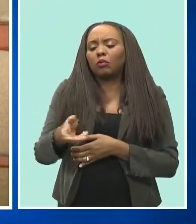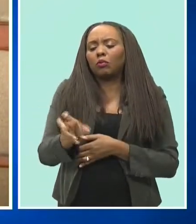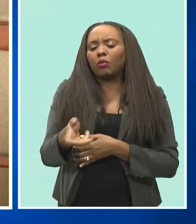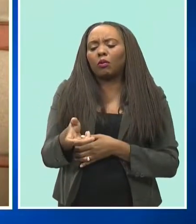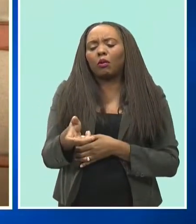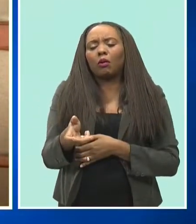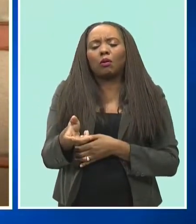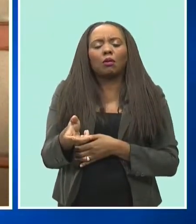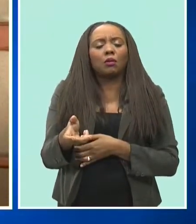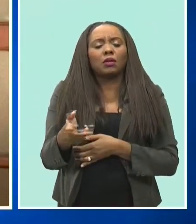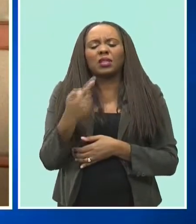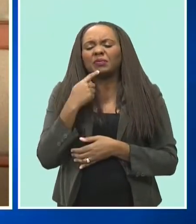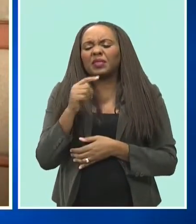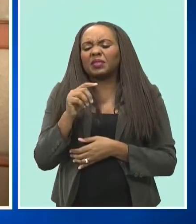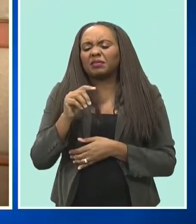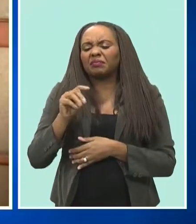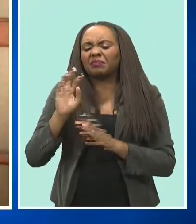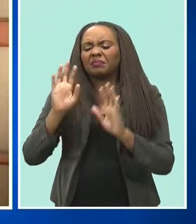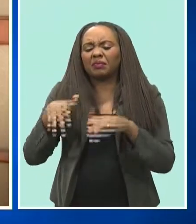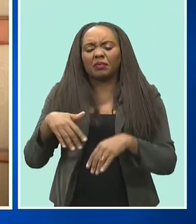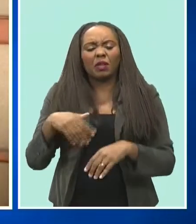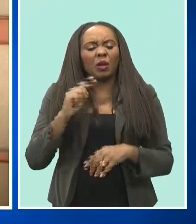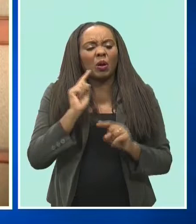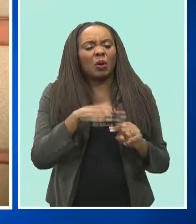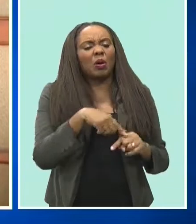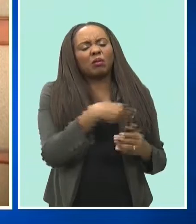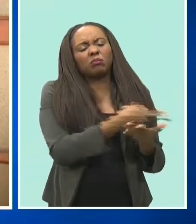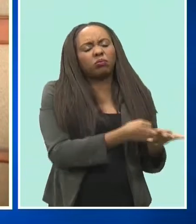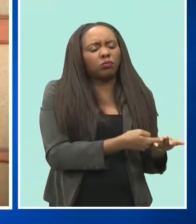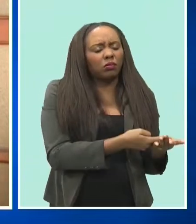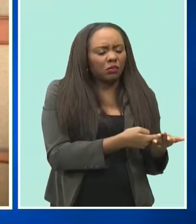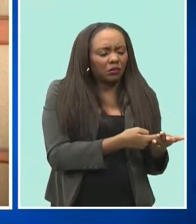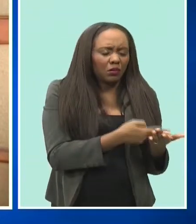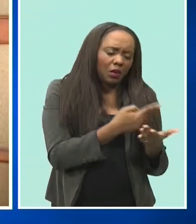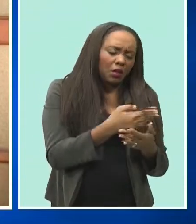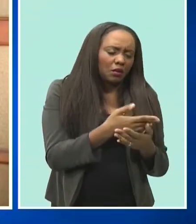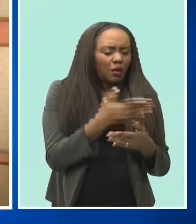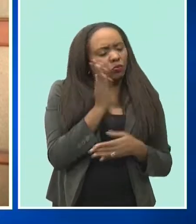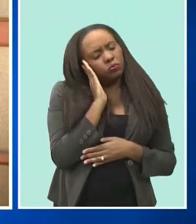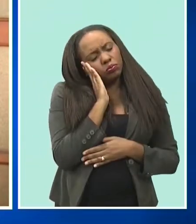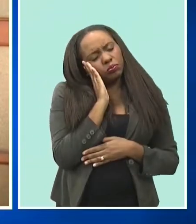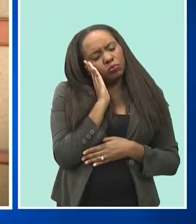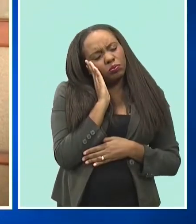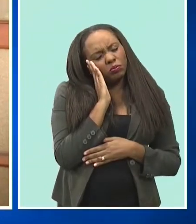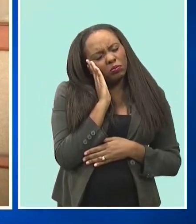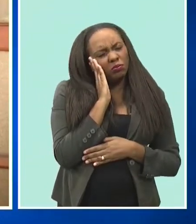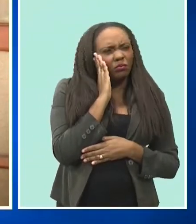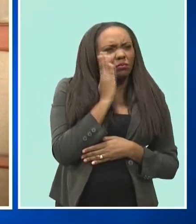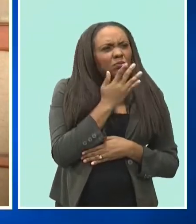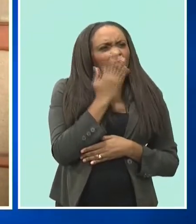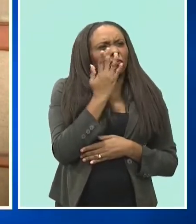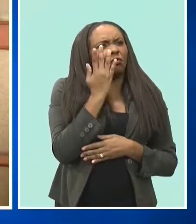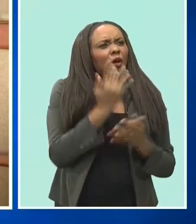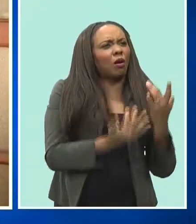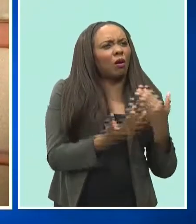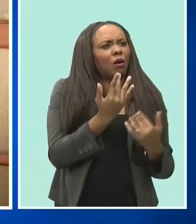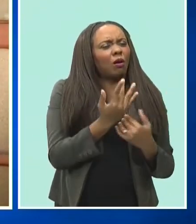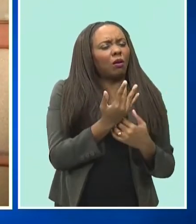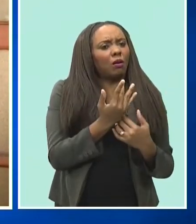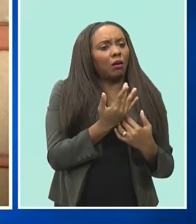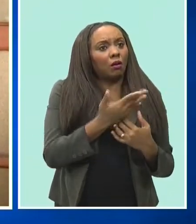a sudden you smell smoke, and when you catch yourself you realize that the property that you have been working so